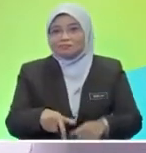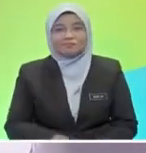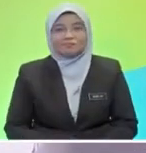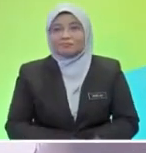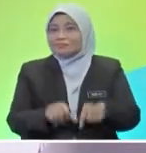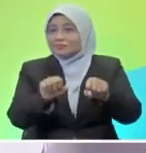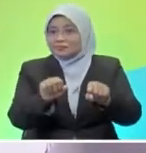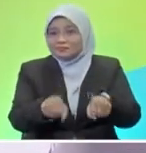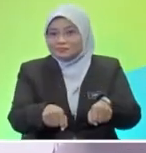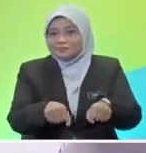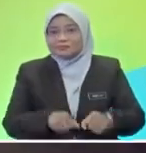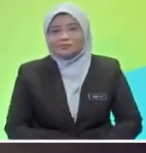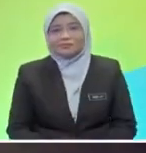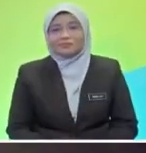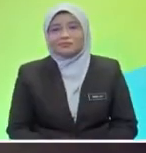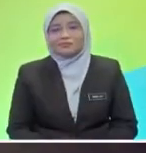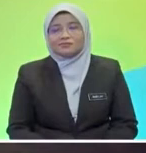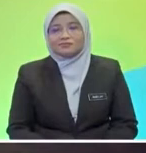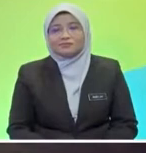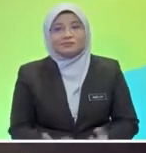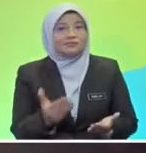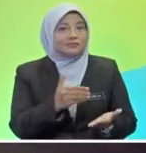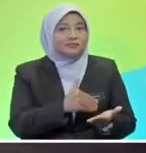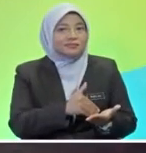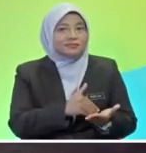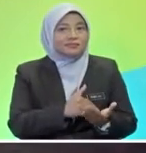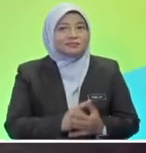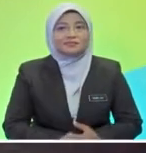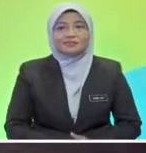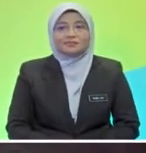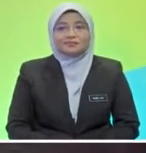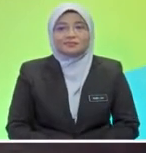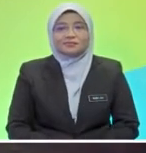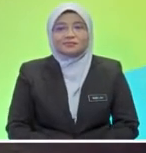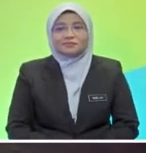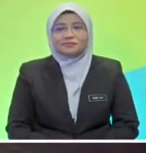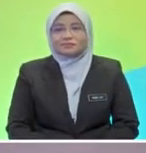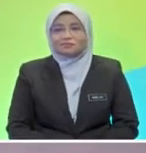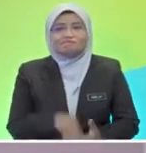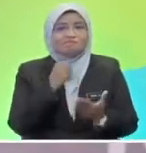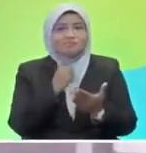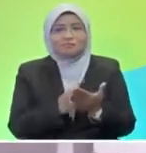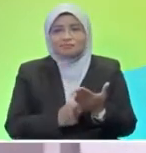next one. Okay, the next one is, I can see something on this girl's